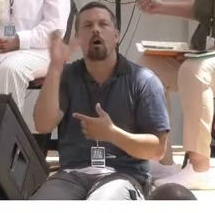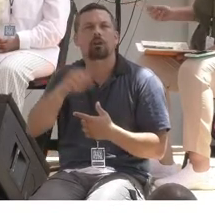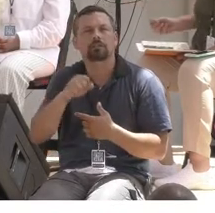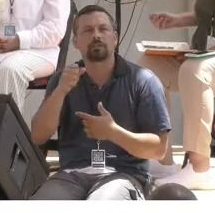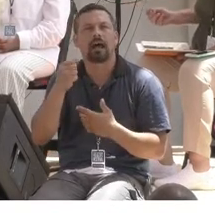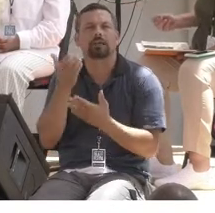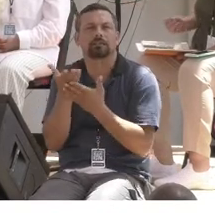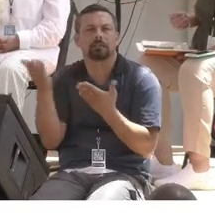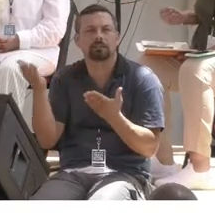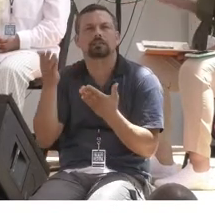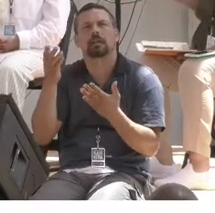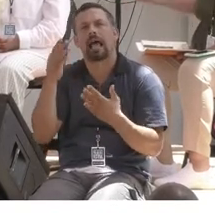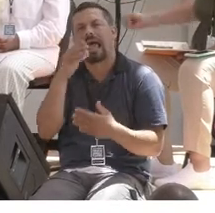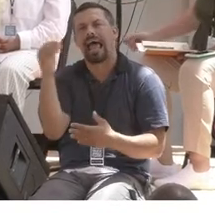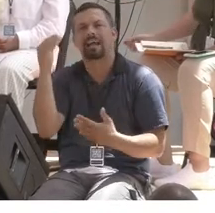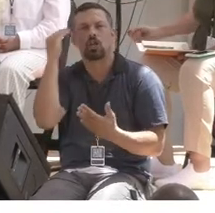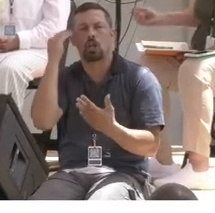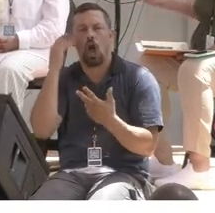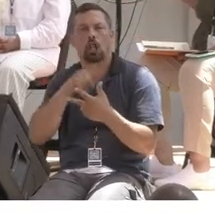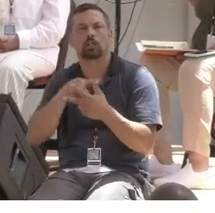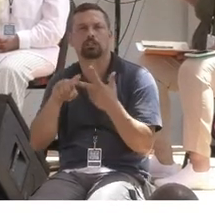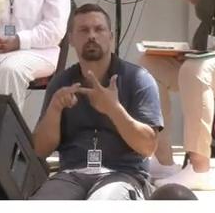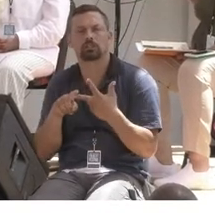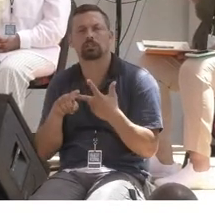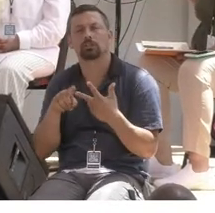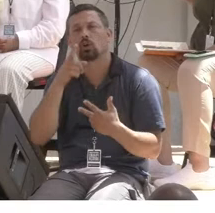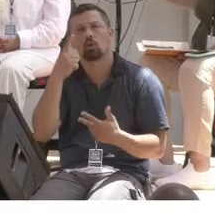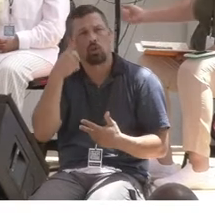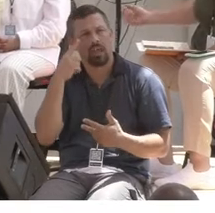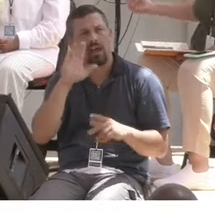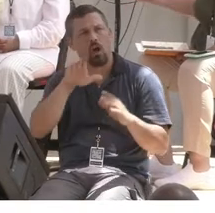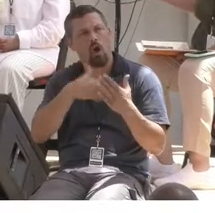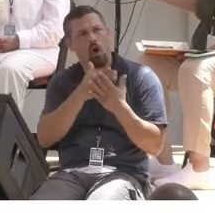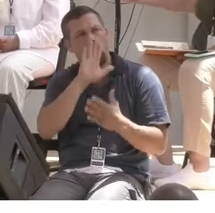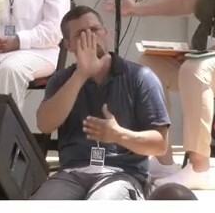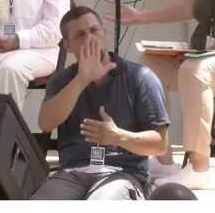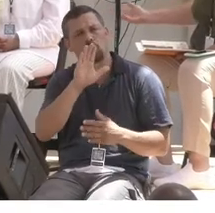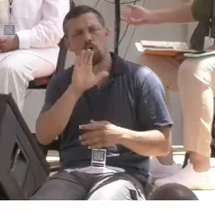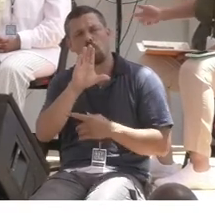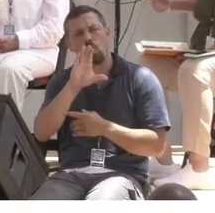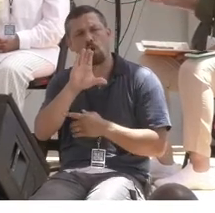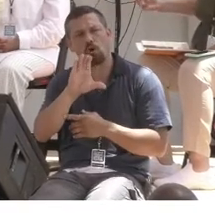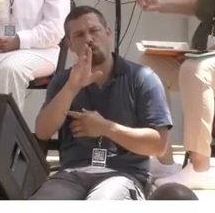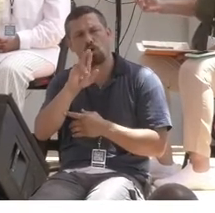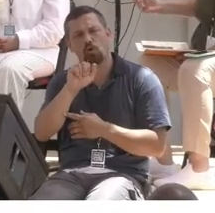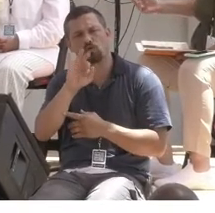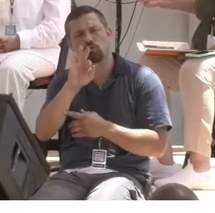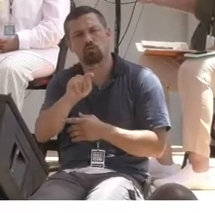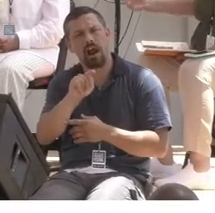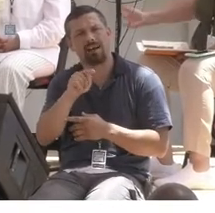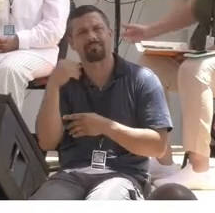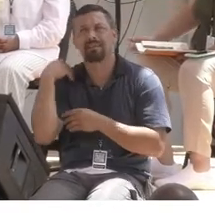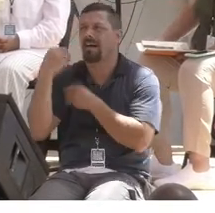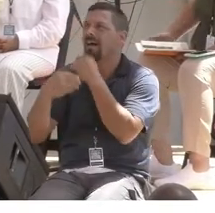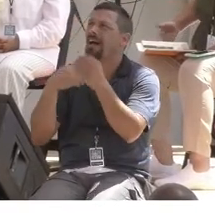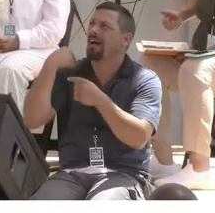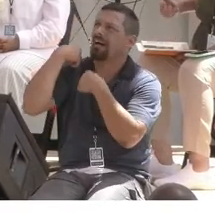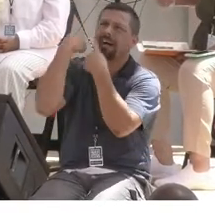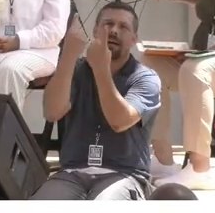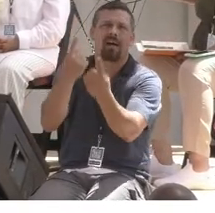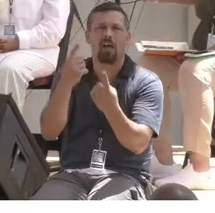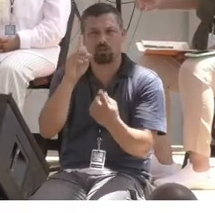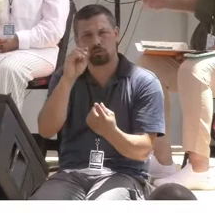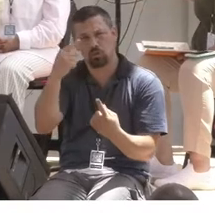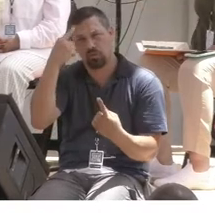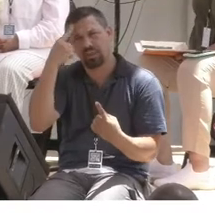you think that all the crafts that your forefathers, your grandmothers practiced, do you think that they